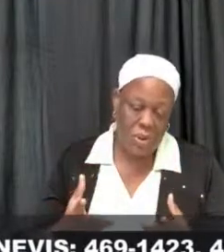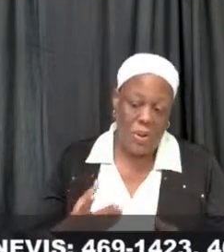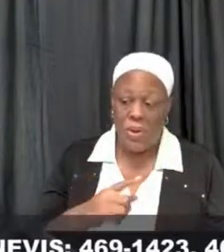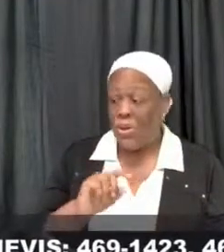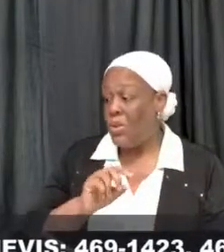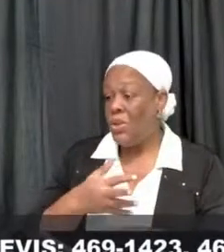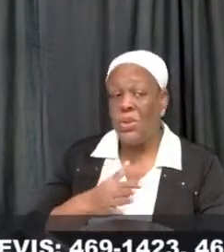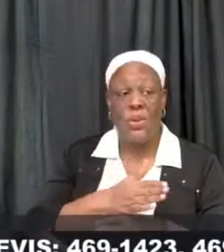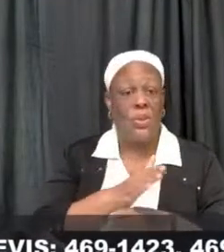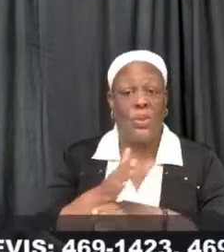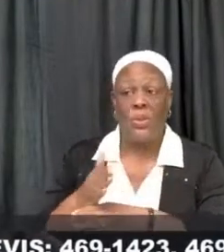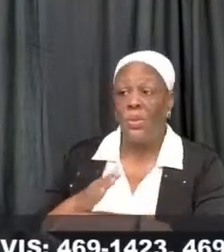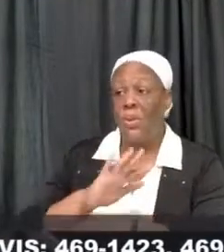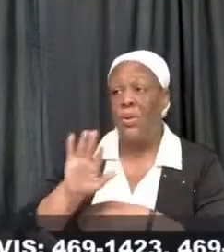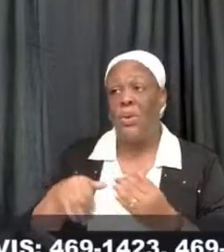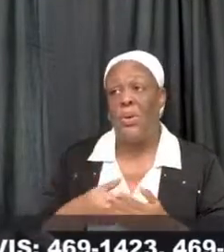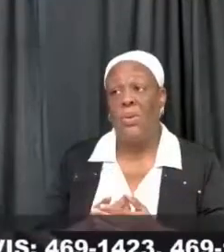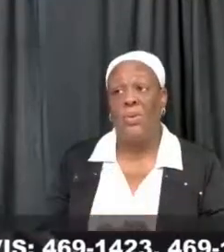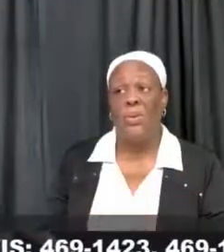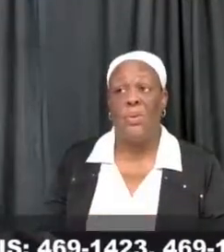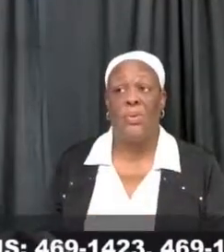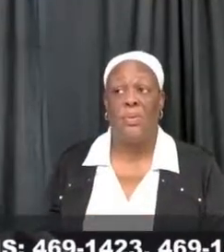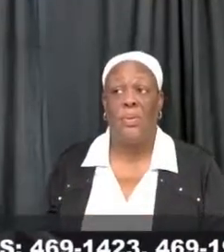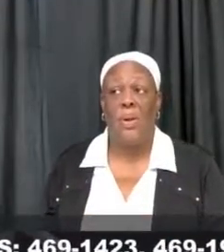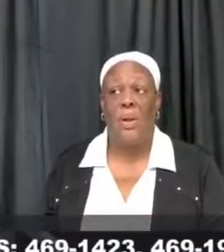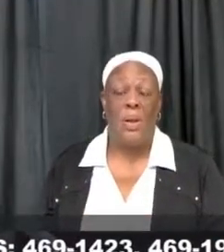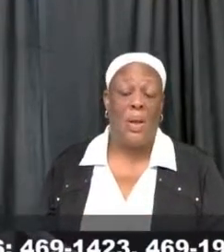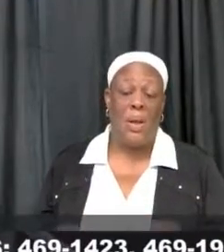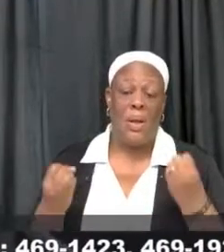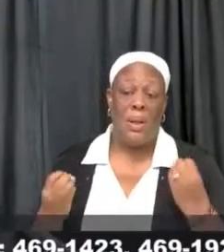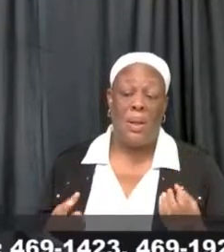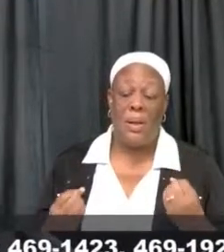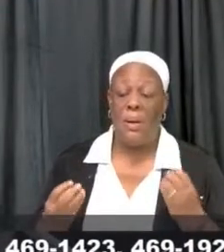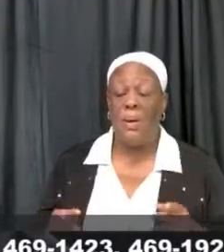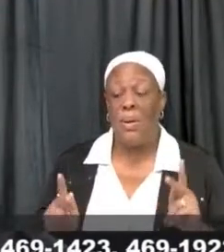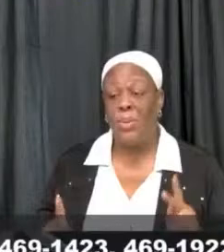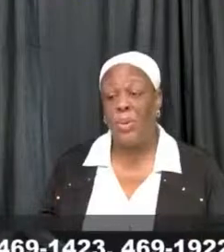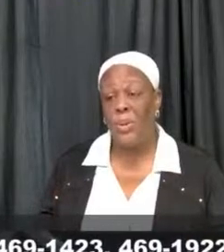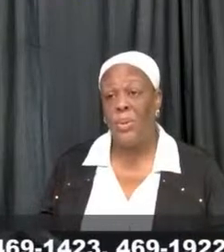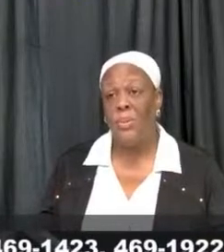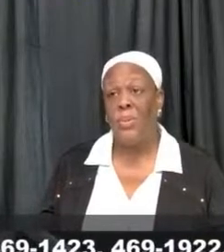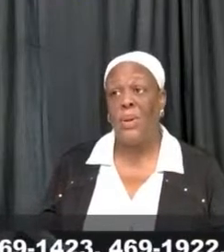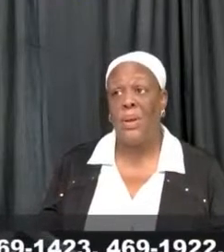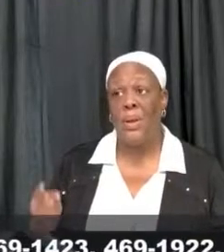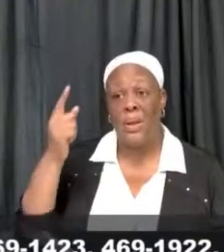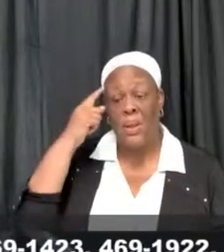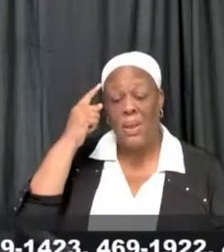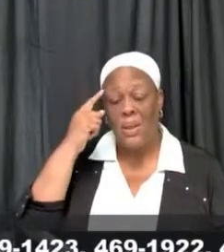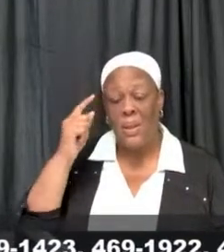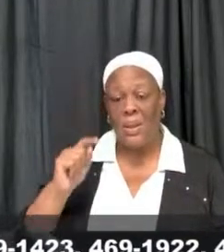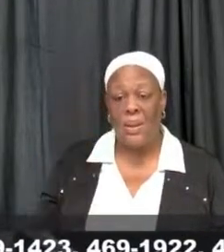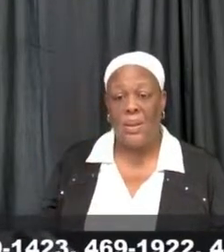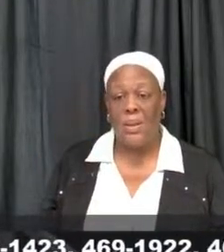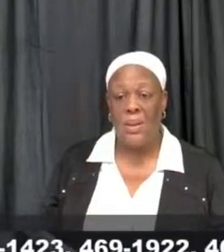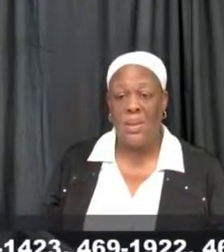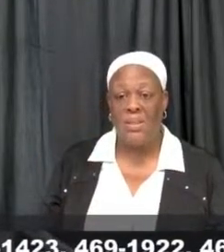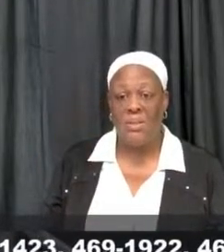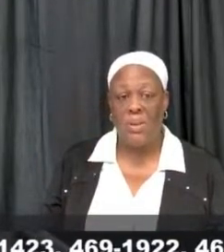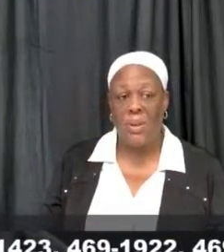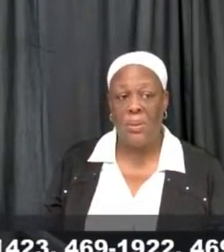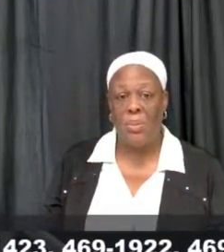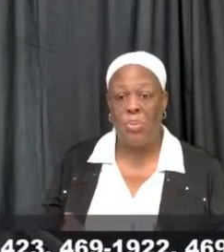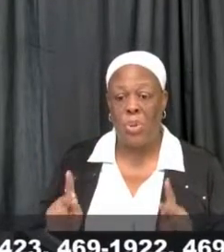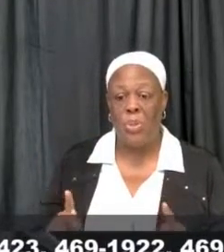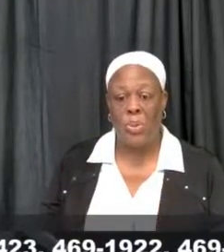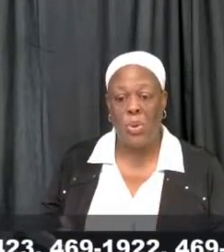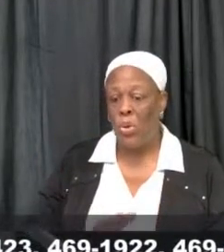The agenda seems to be ramped up in terms of anti-vaxxers, people who are